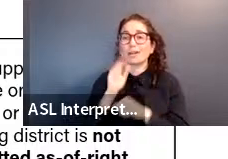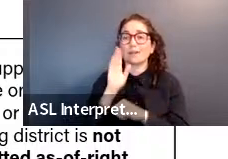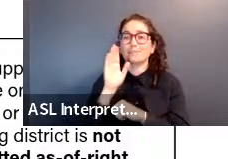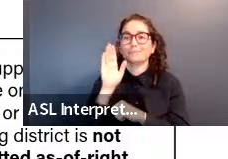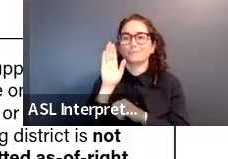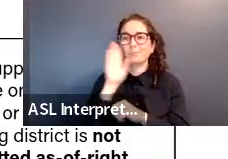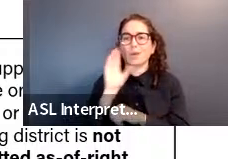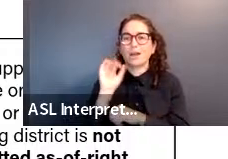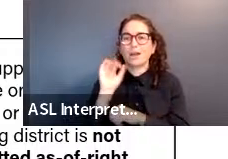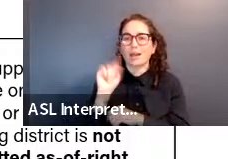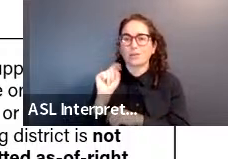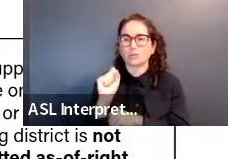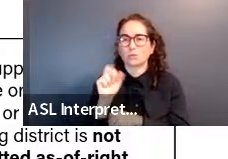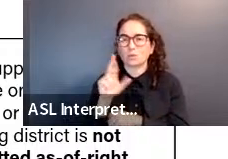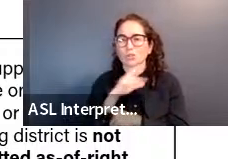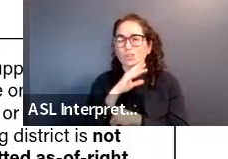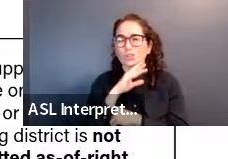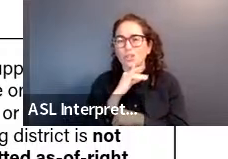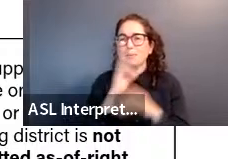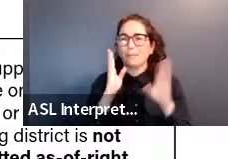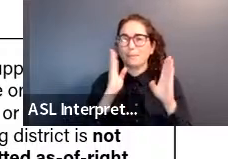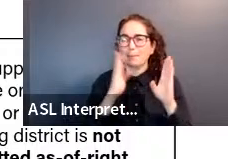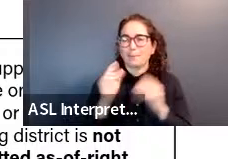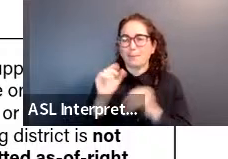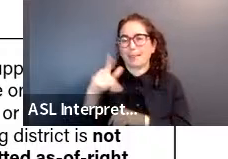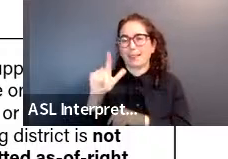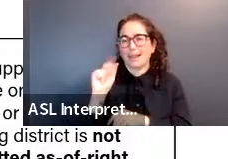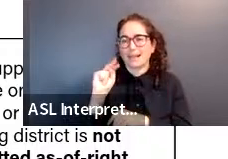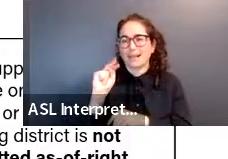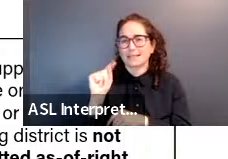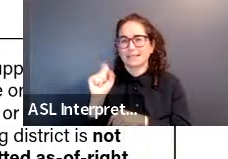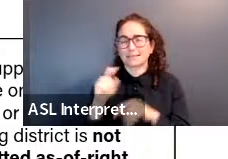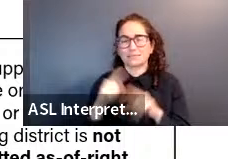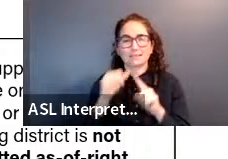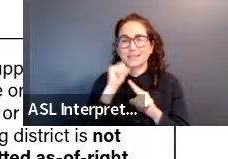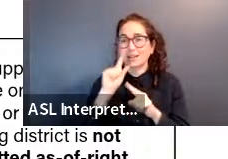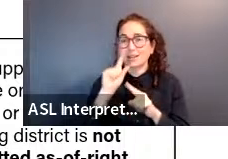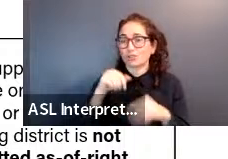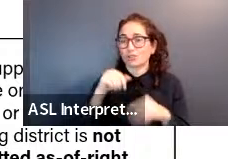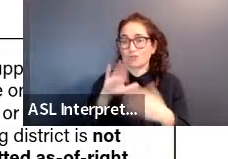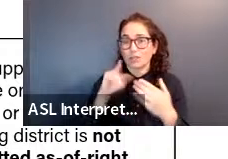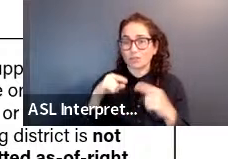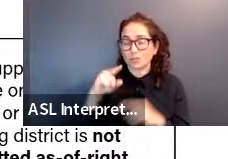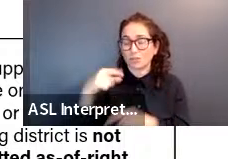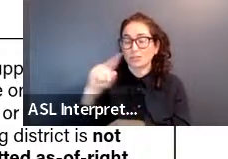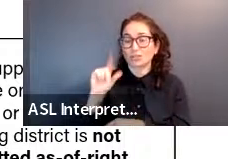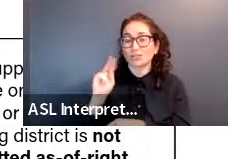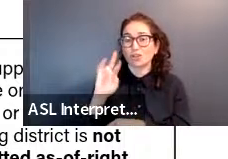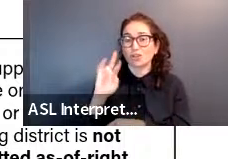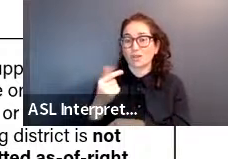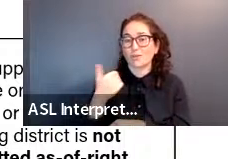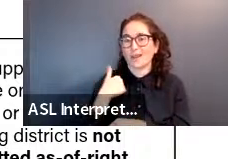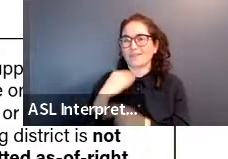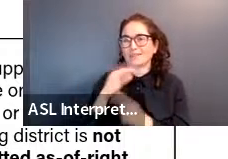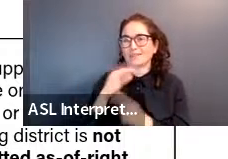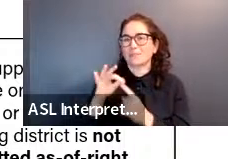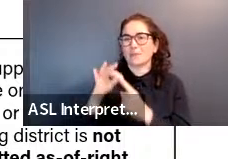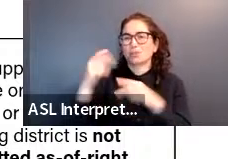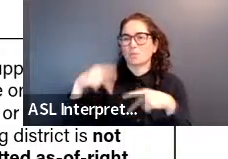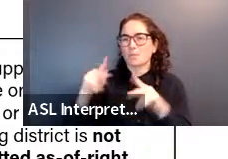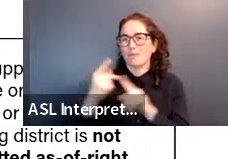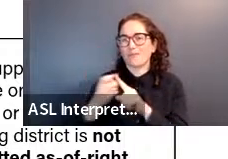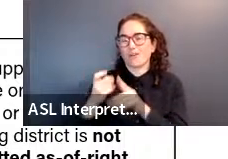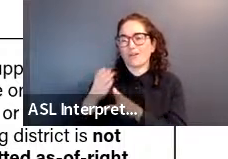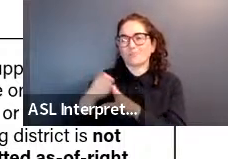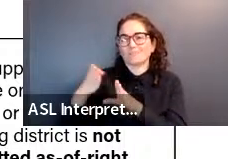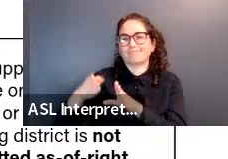plants. But energy storage isn't addressed in zoning. There's a special permit from the Board of Standards and Appeals, our sister agency, but